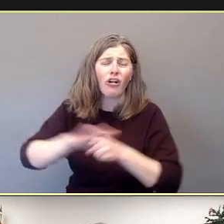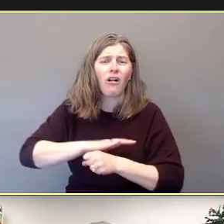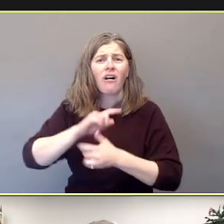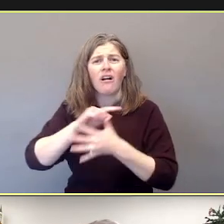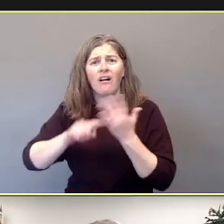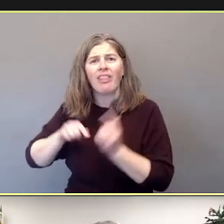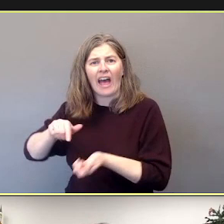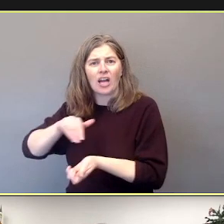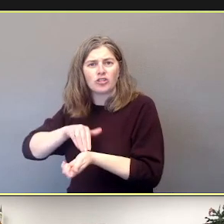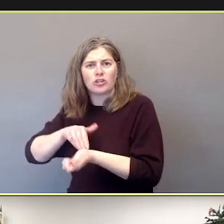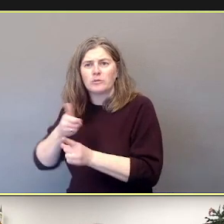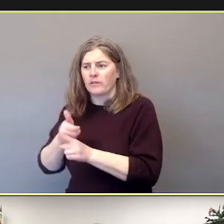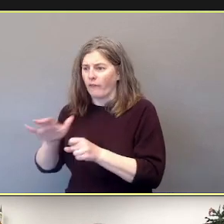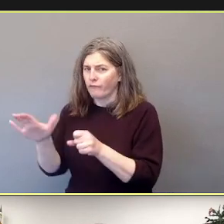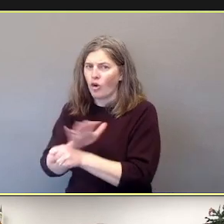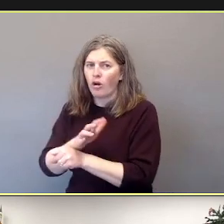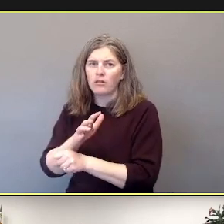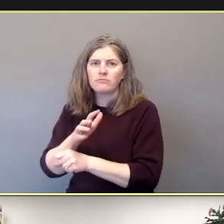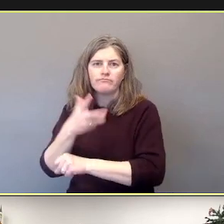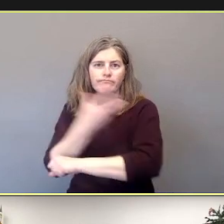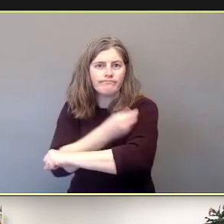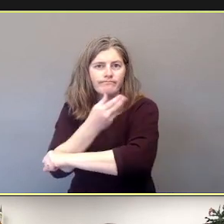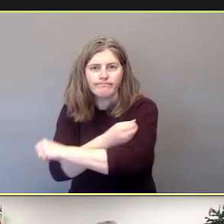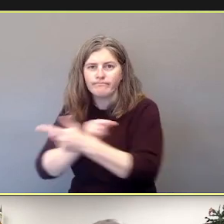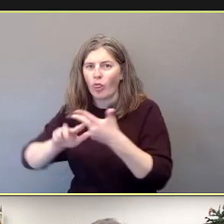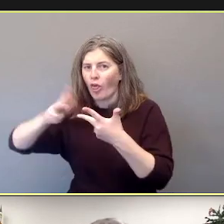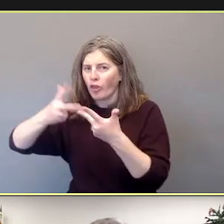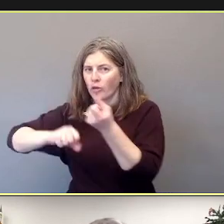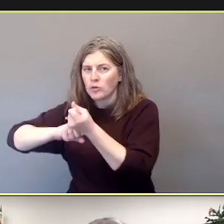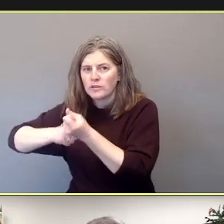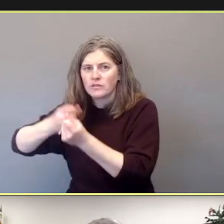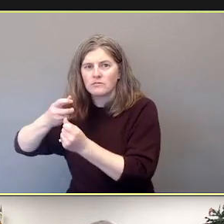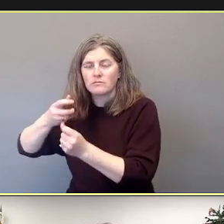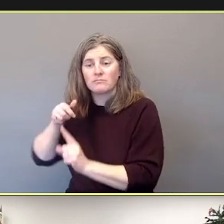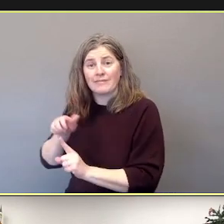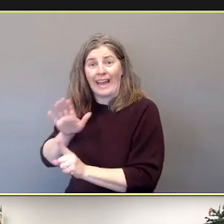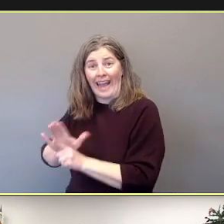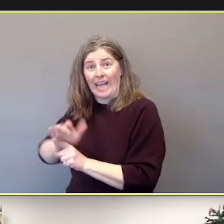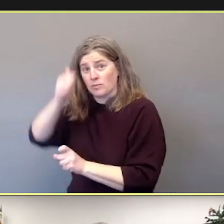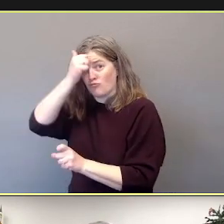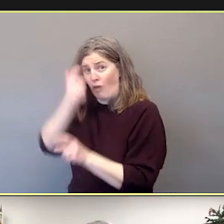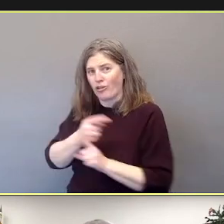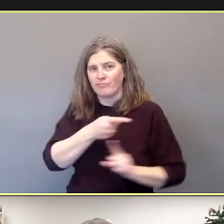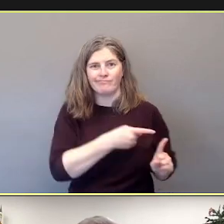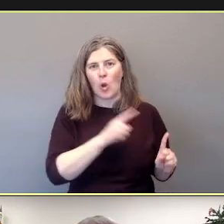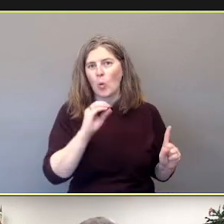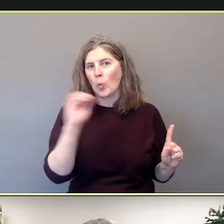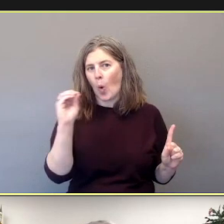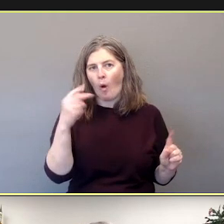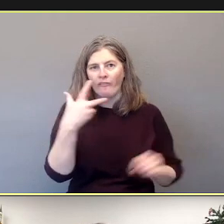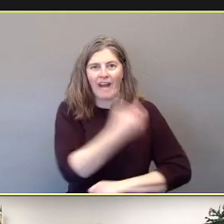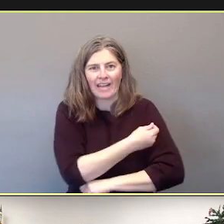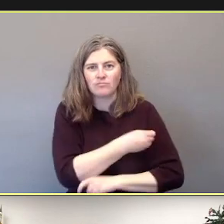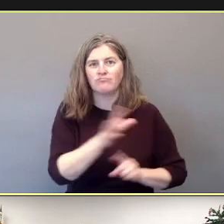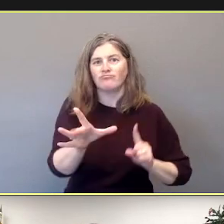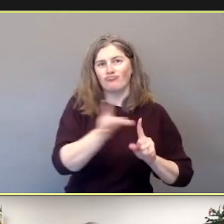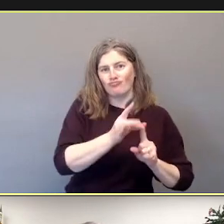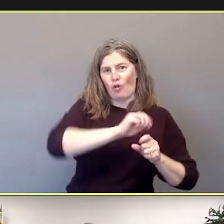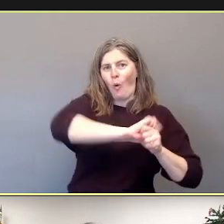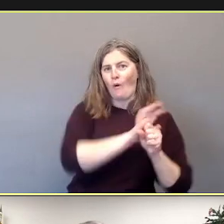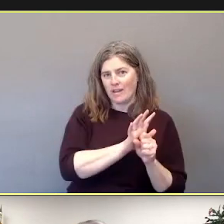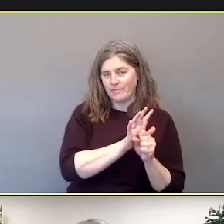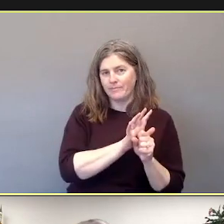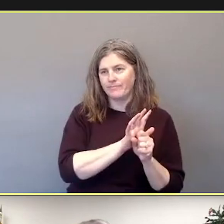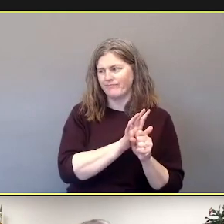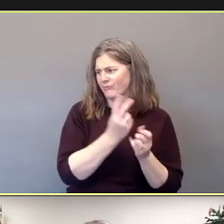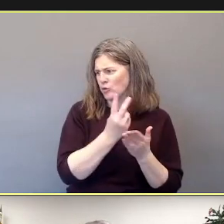of course, is fully vaccinated and boosted. His brother was not vaccinated. His brother contracted COVID a